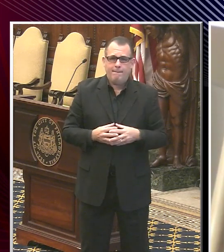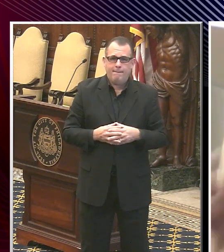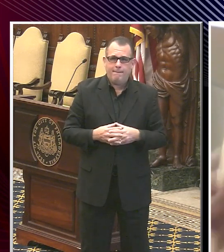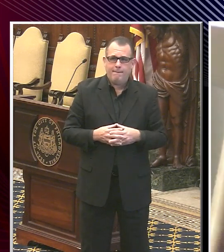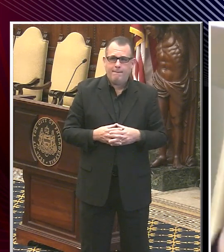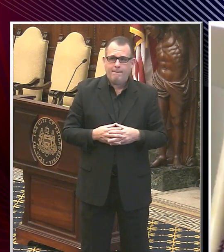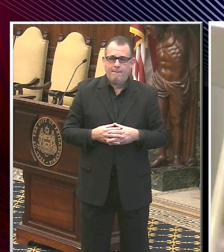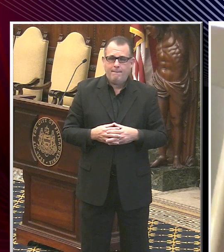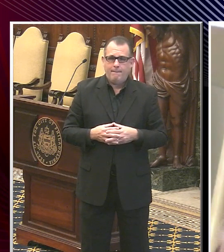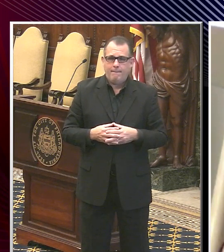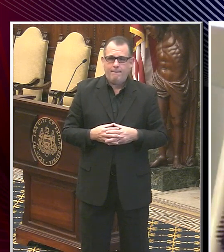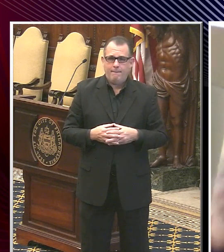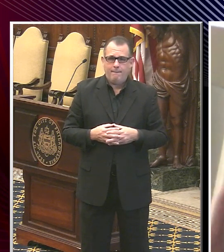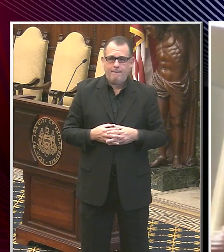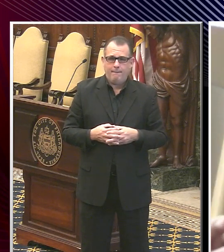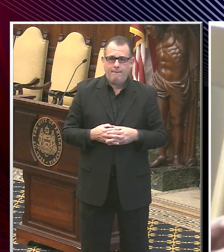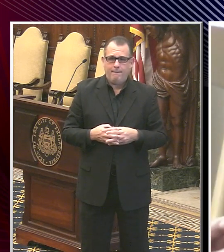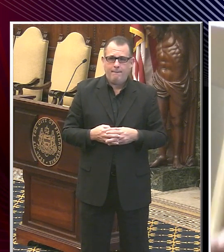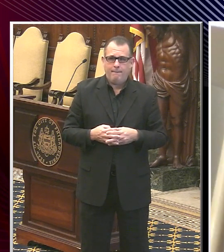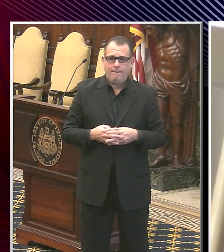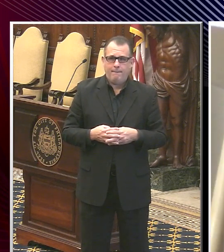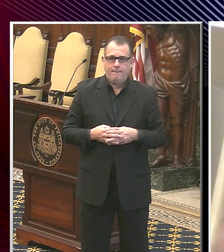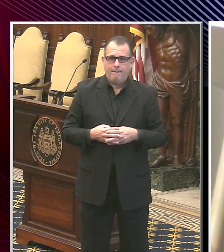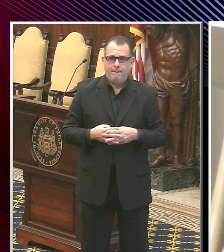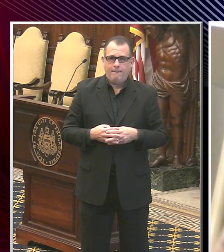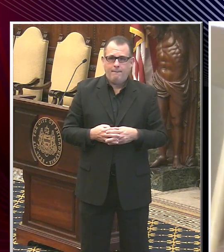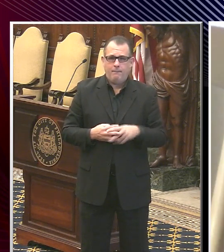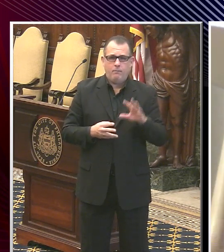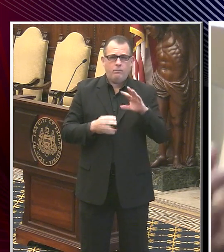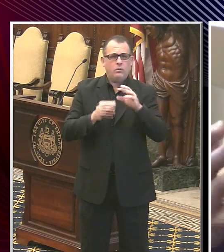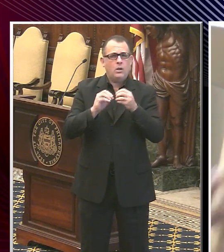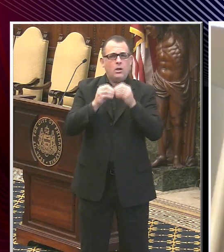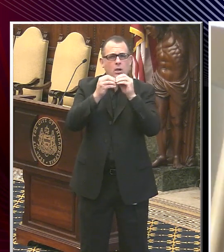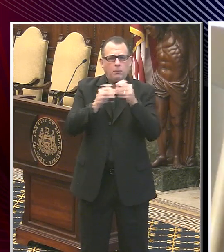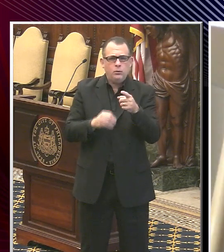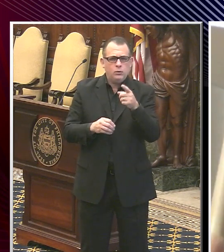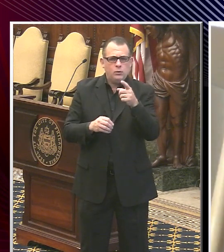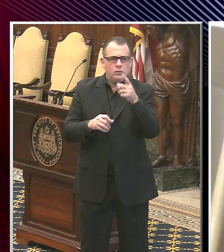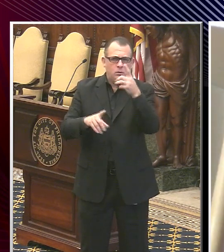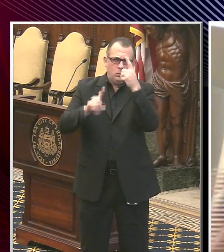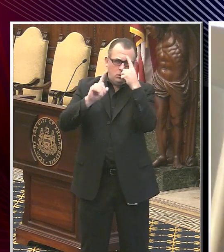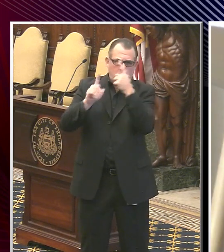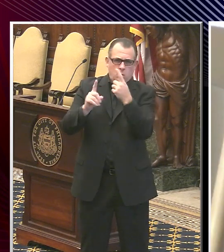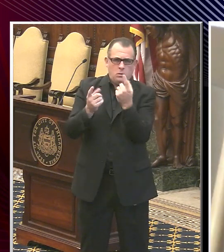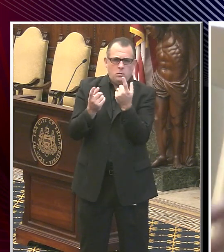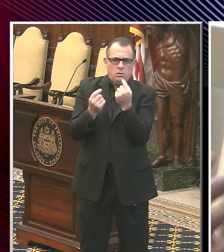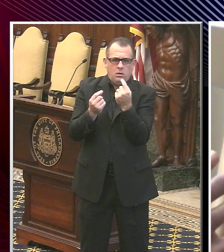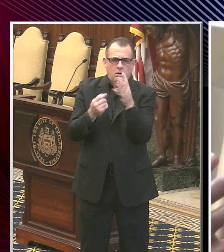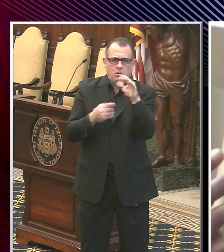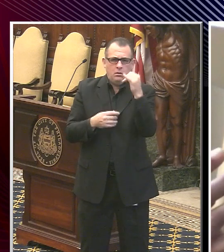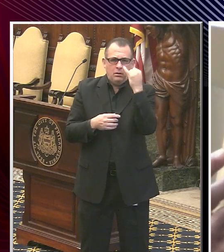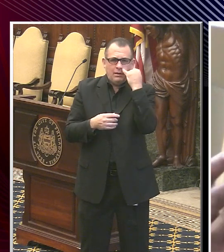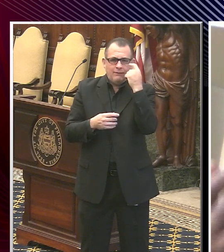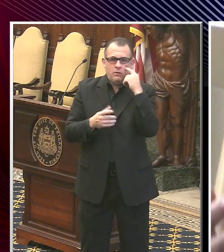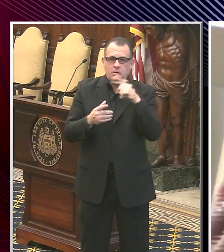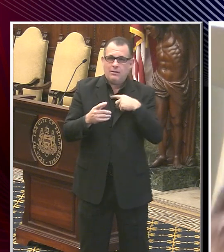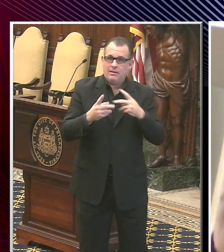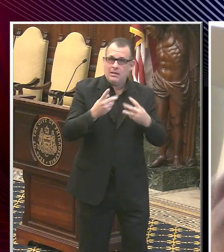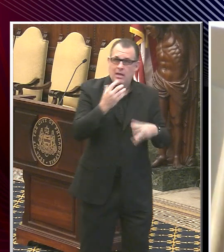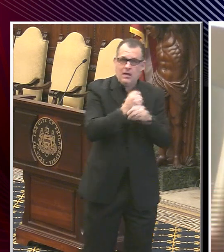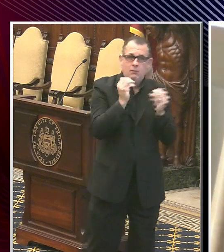you, what are you looking for in terms of numbers to let you know whether or not to expand